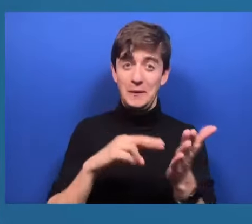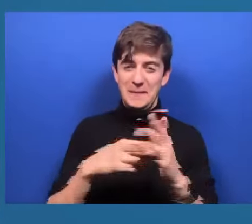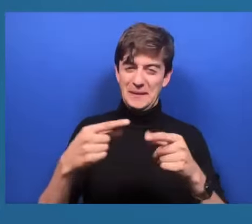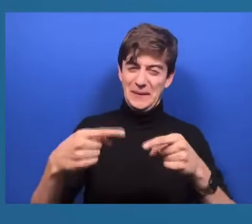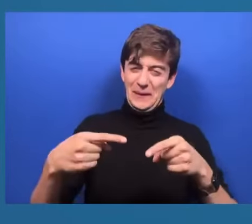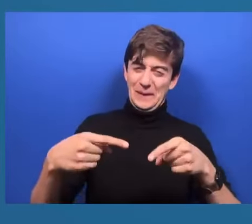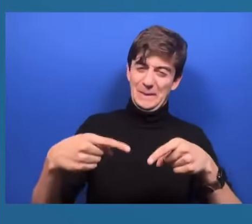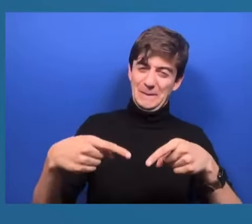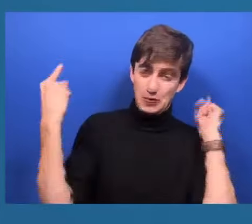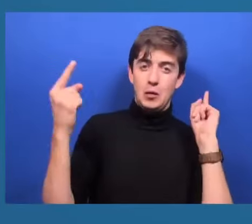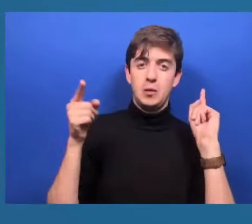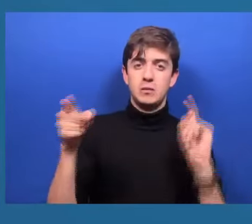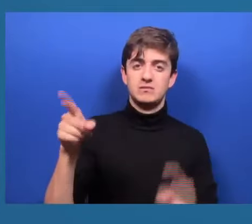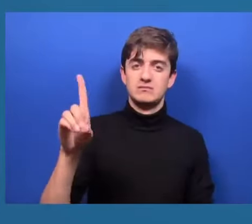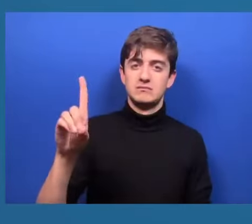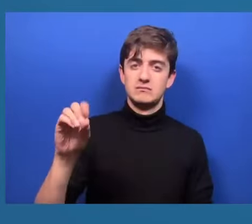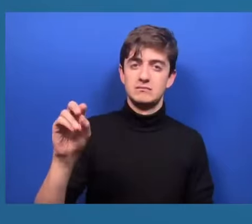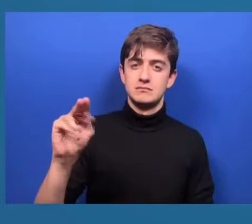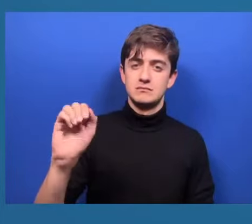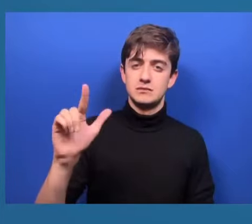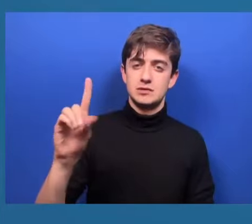antithesis of what Donald Trump is.